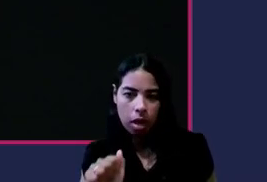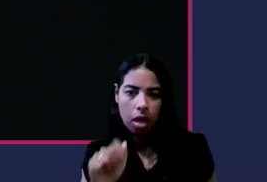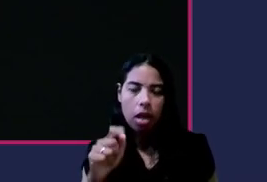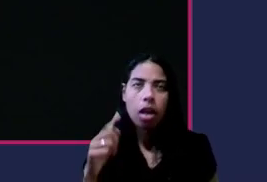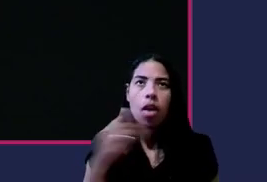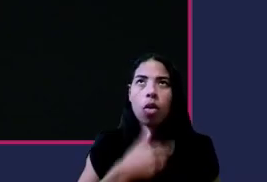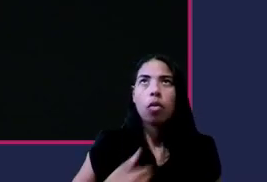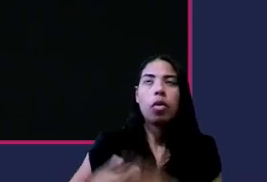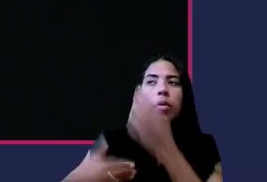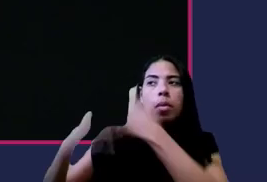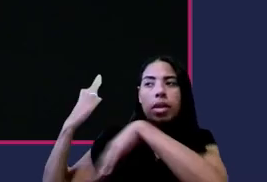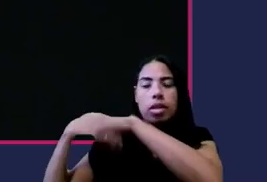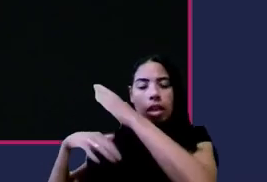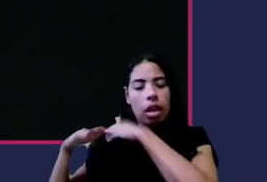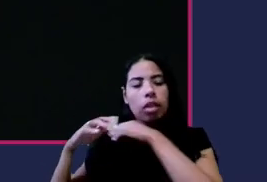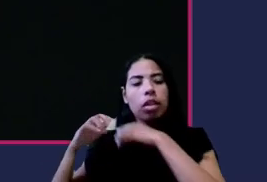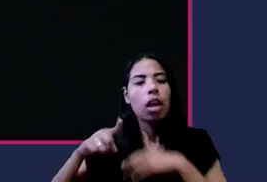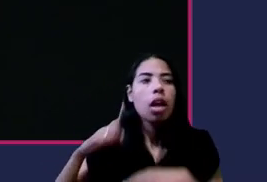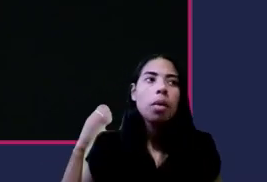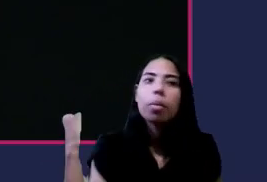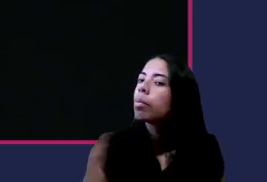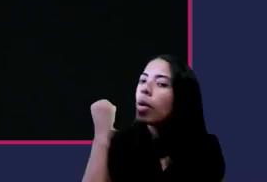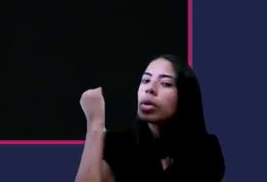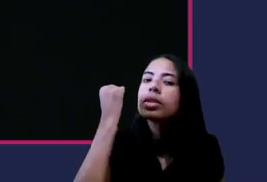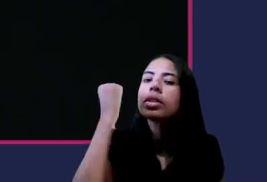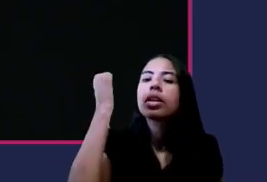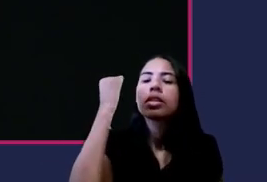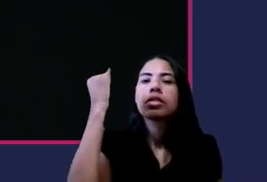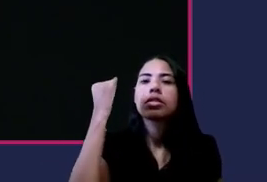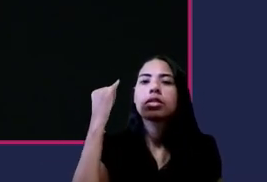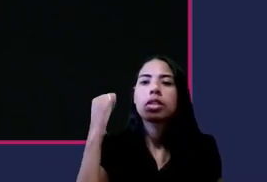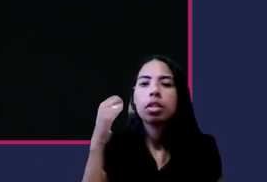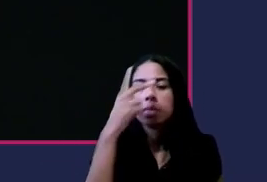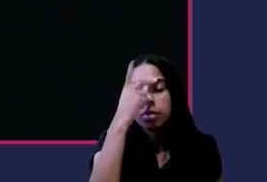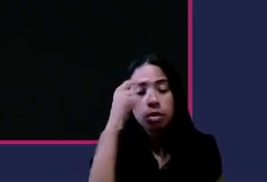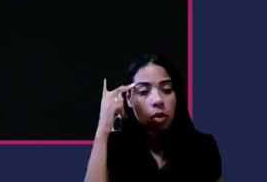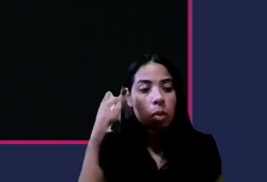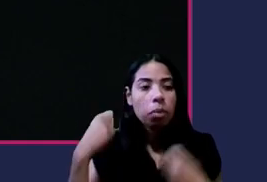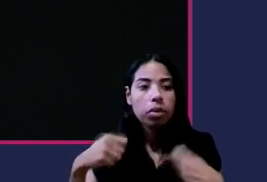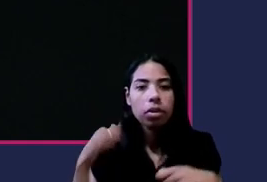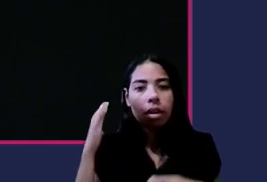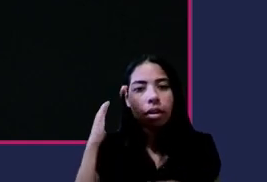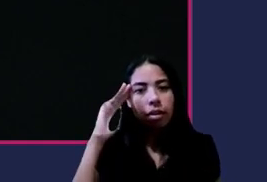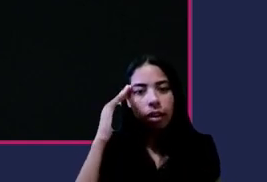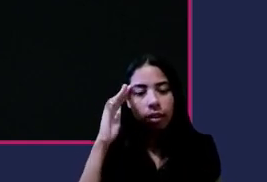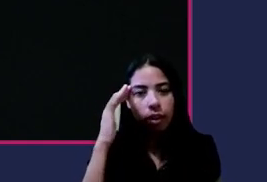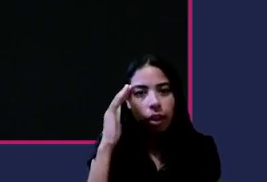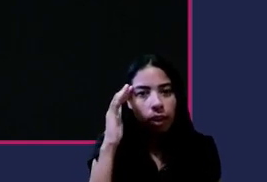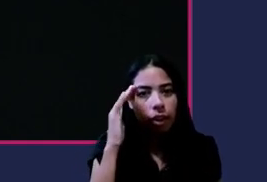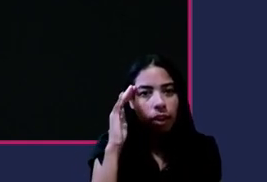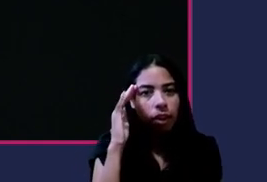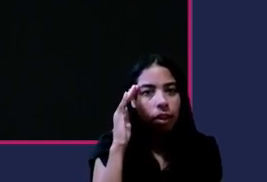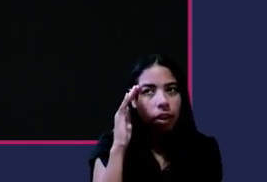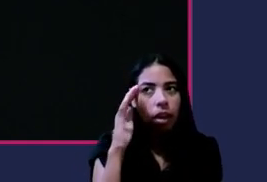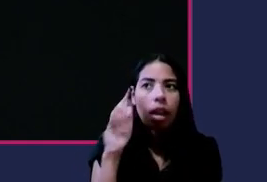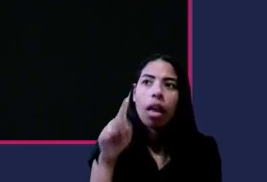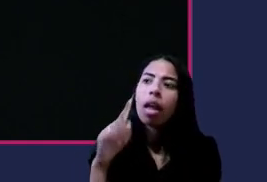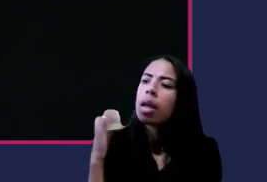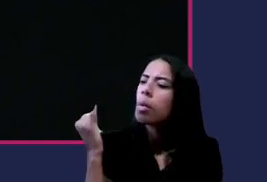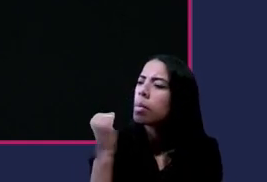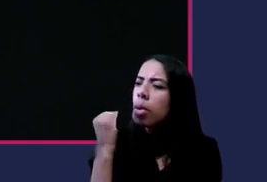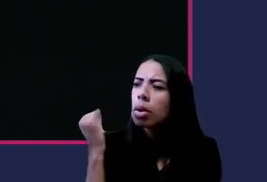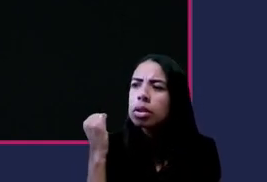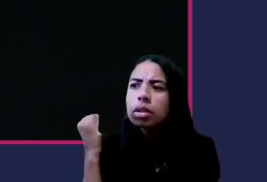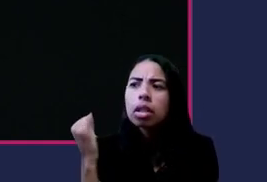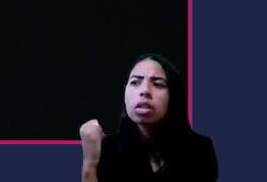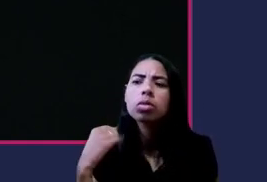the previous government, and we've been working with that. The genome project is really important. You